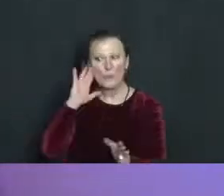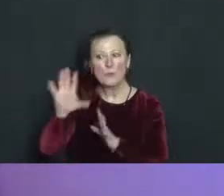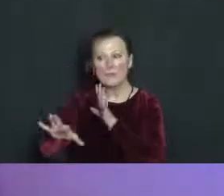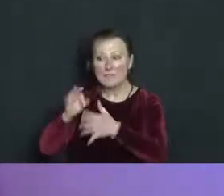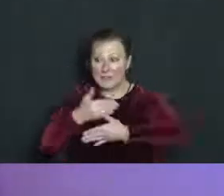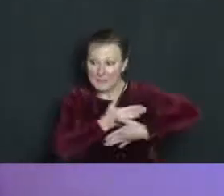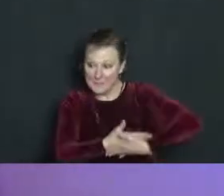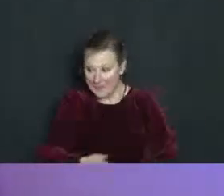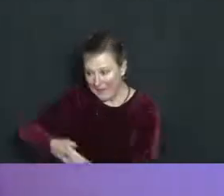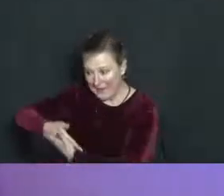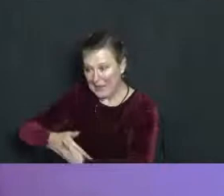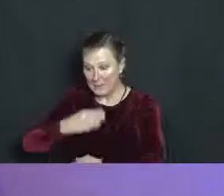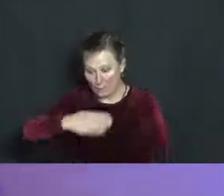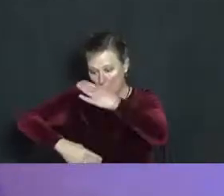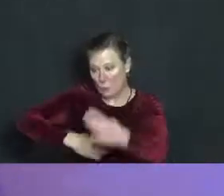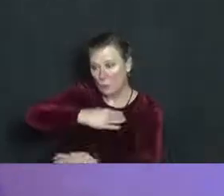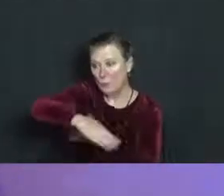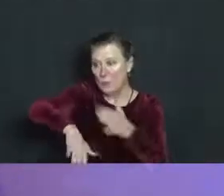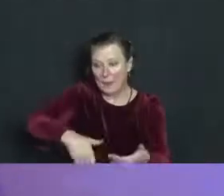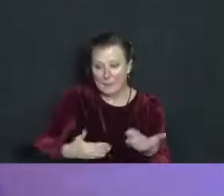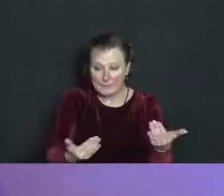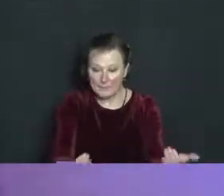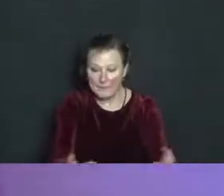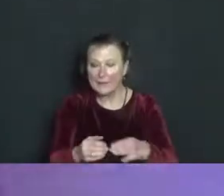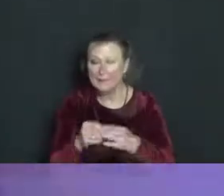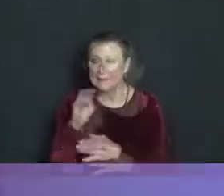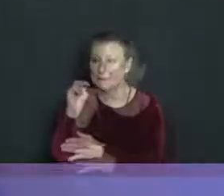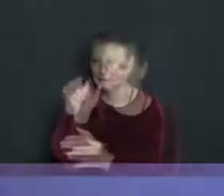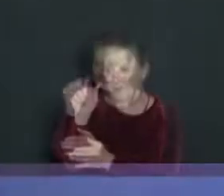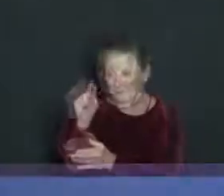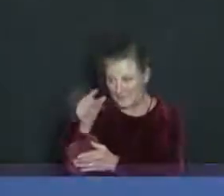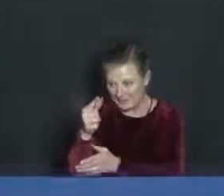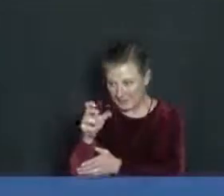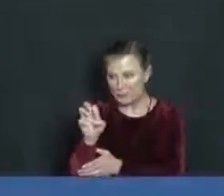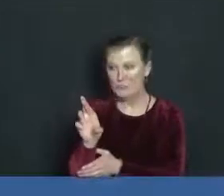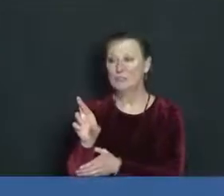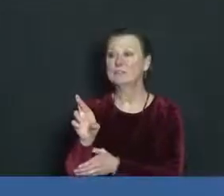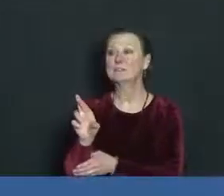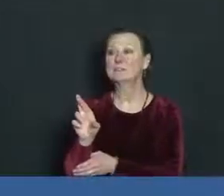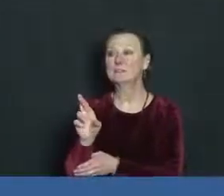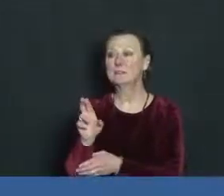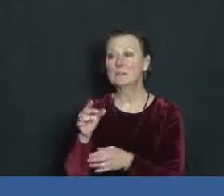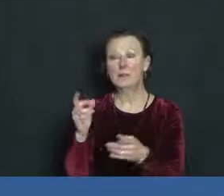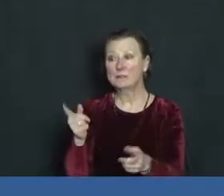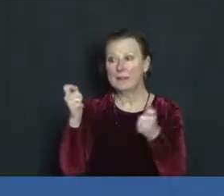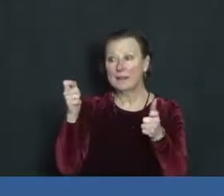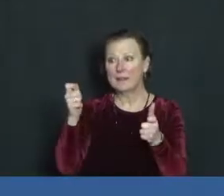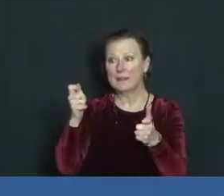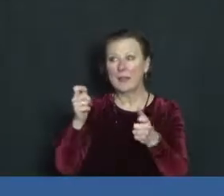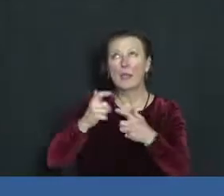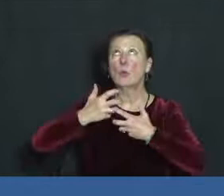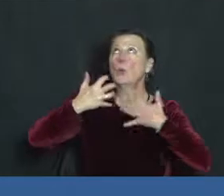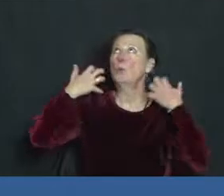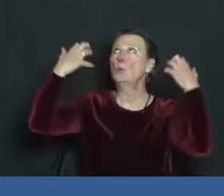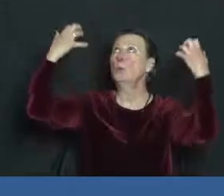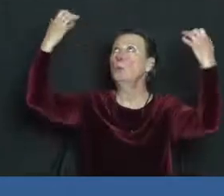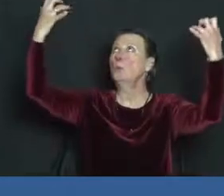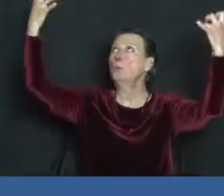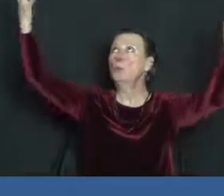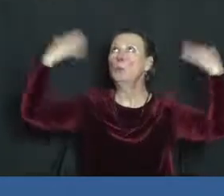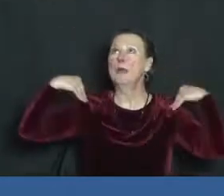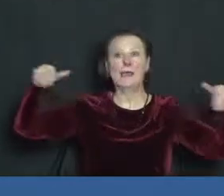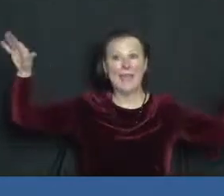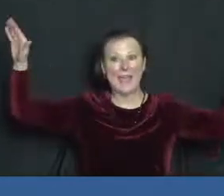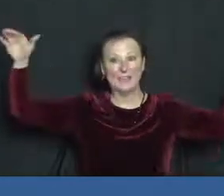a baby wrapped in cloths and lying in a manger." Suddenly a great company of the heavenly host appeared with